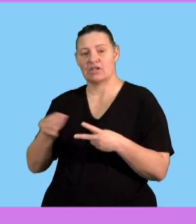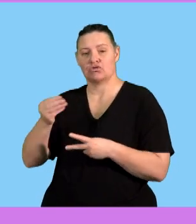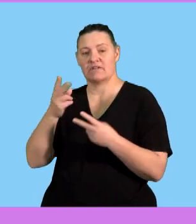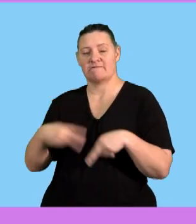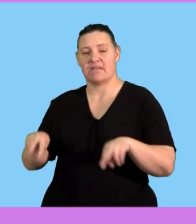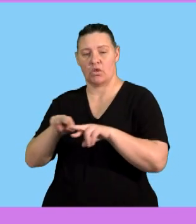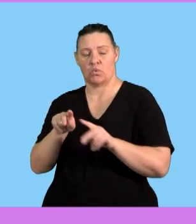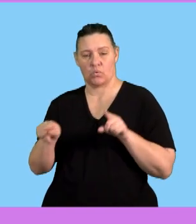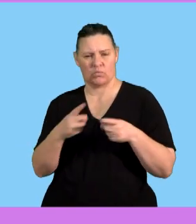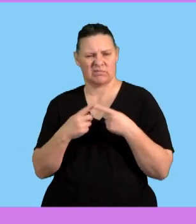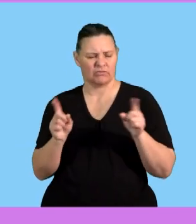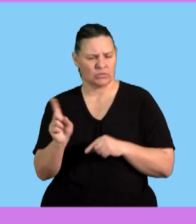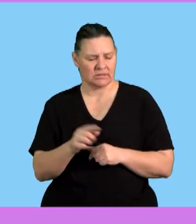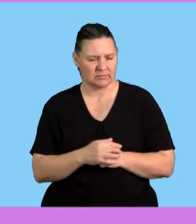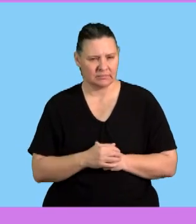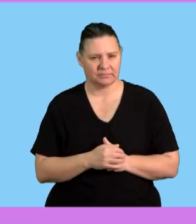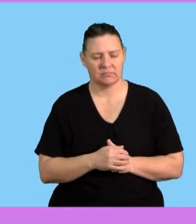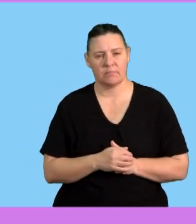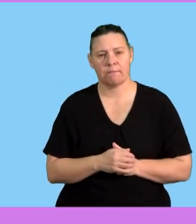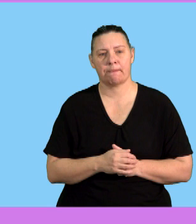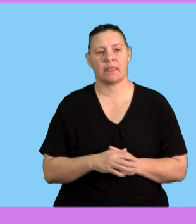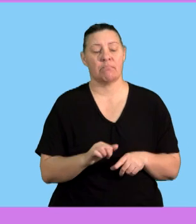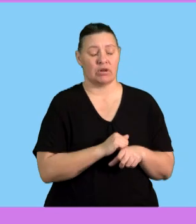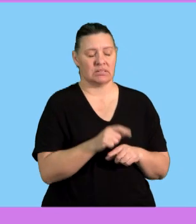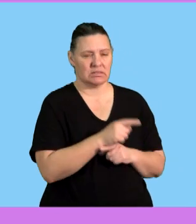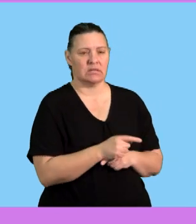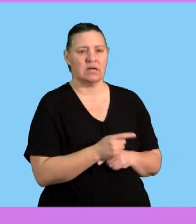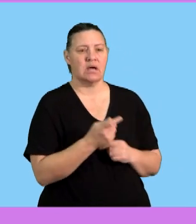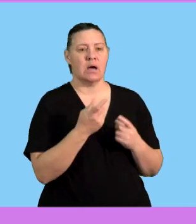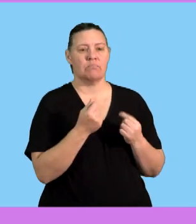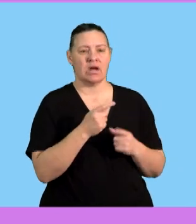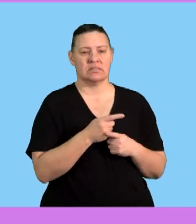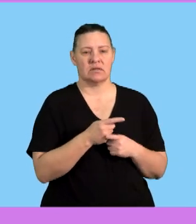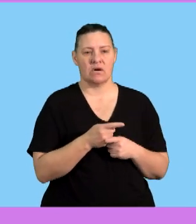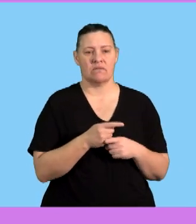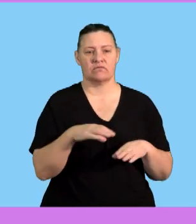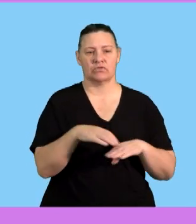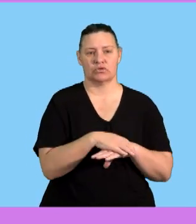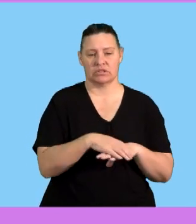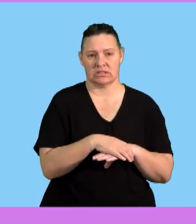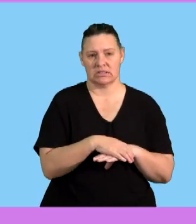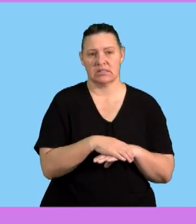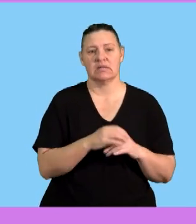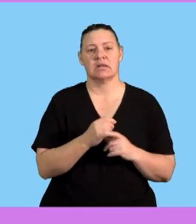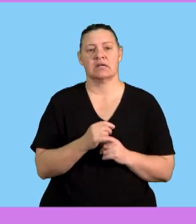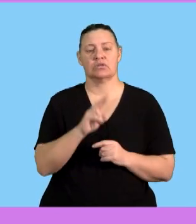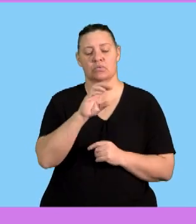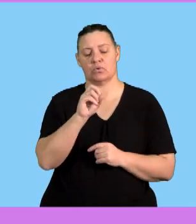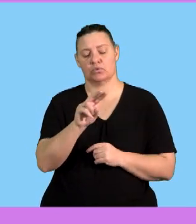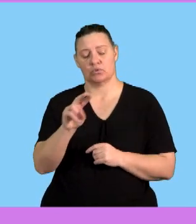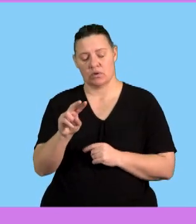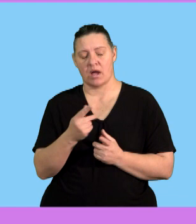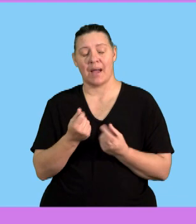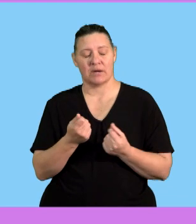values. Let's practice. The price of a pair of shoes in 2022